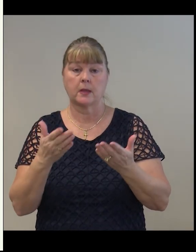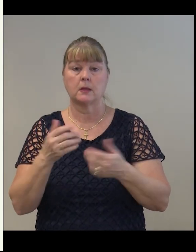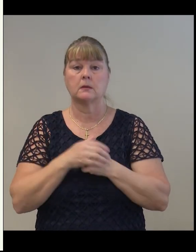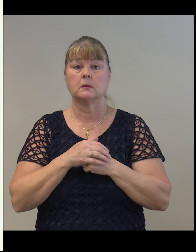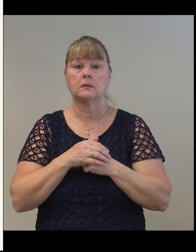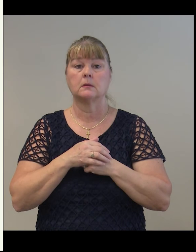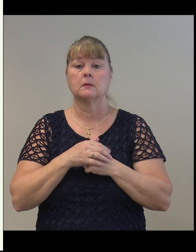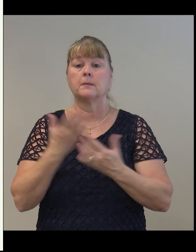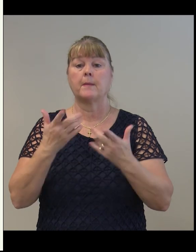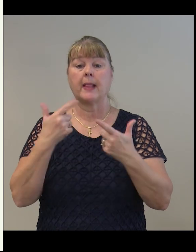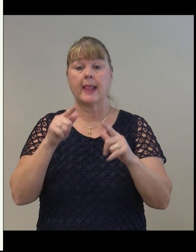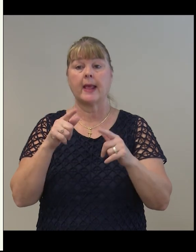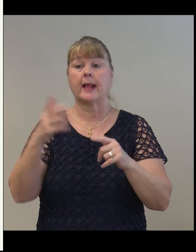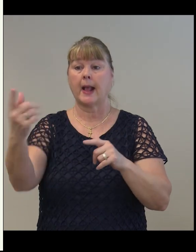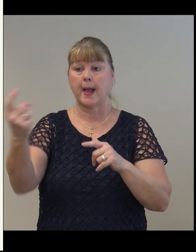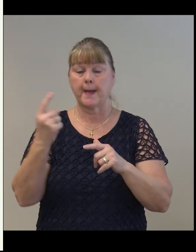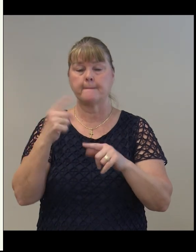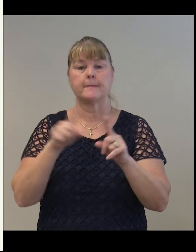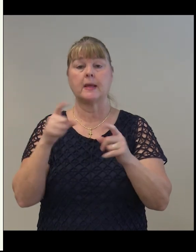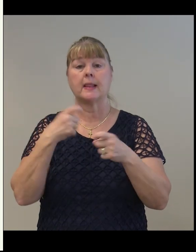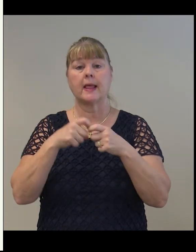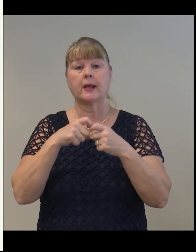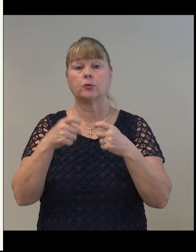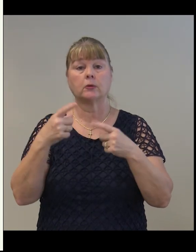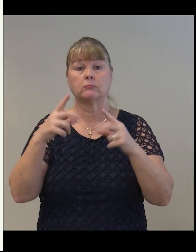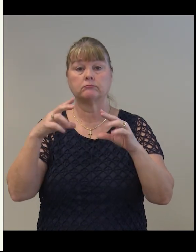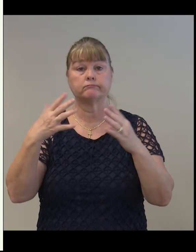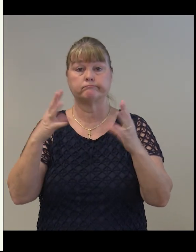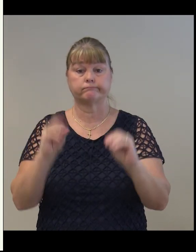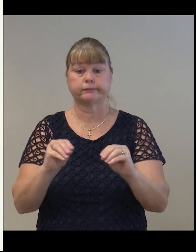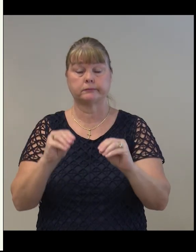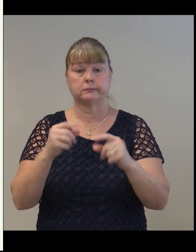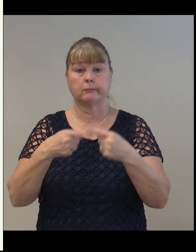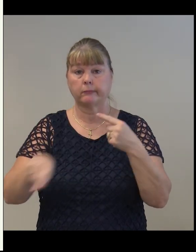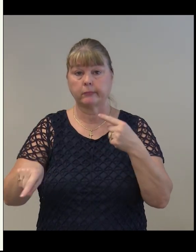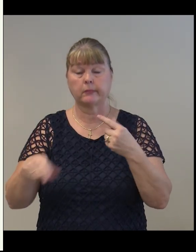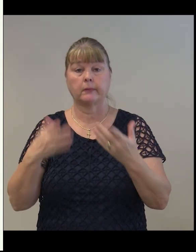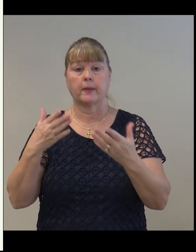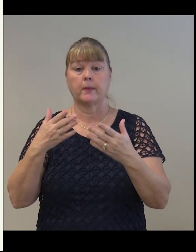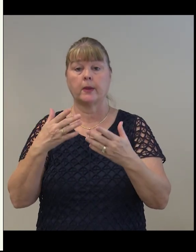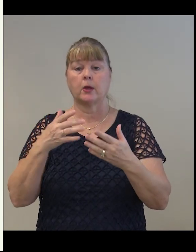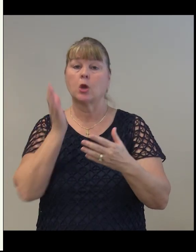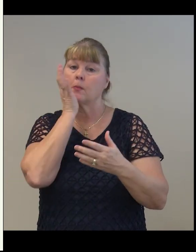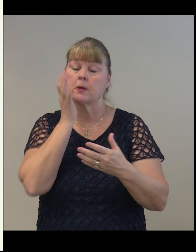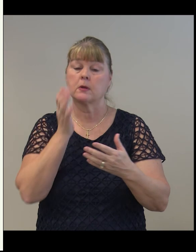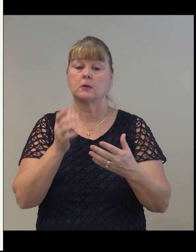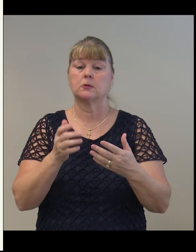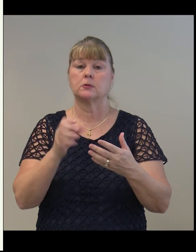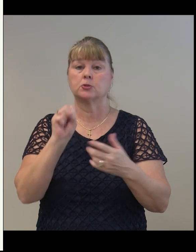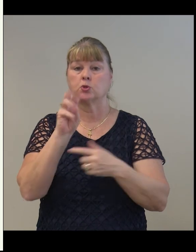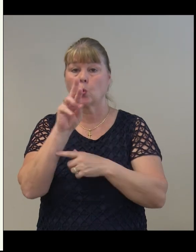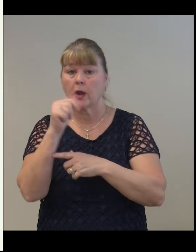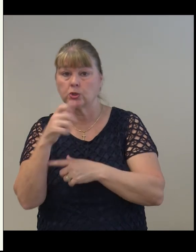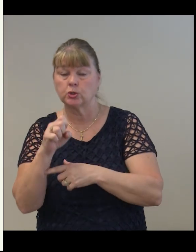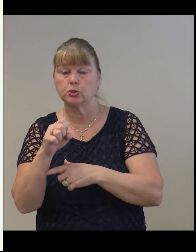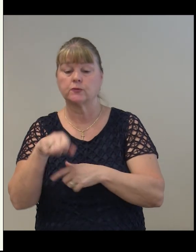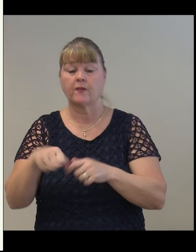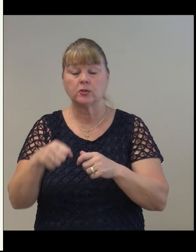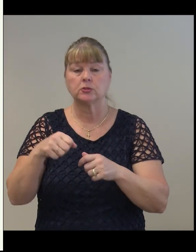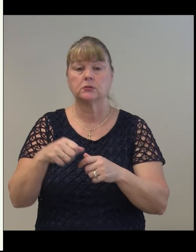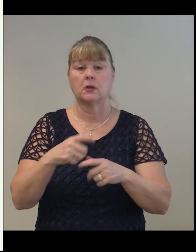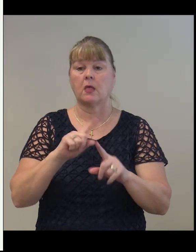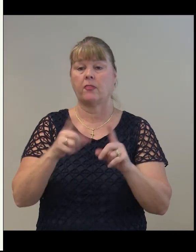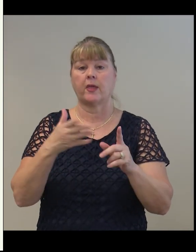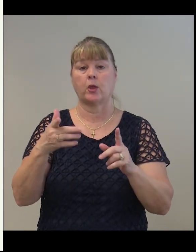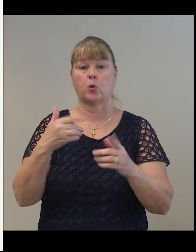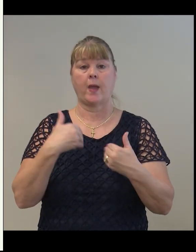let people back in, electricity still may be out. Power may still be out. Sewage and